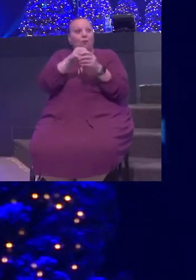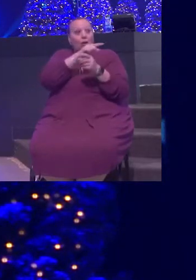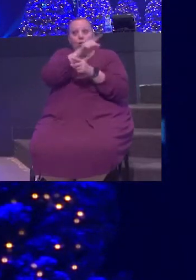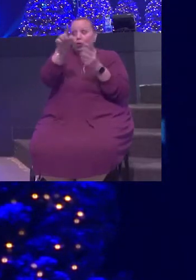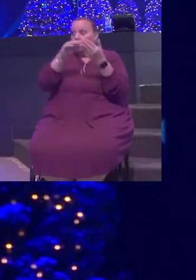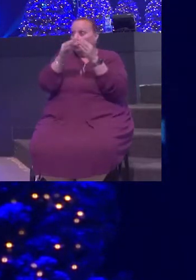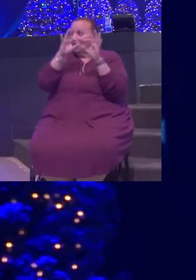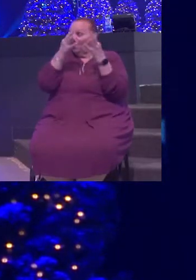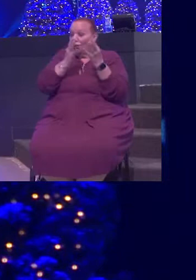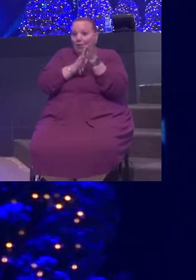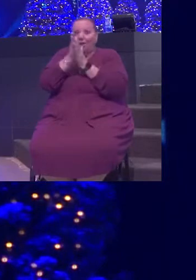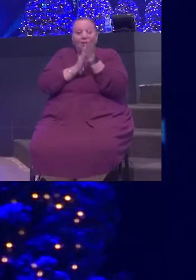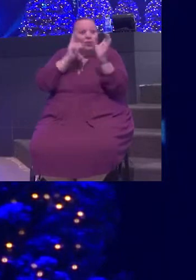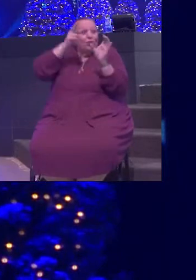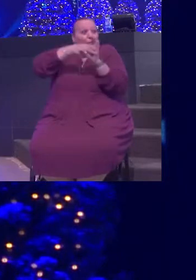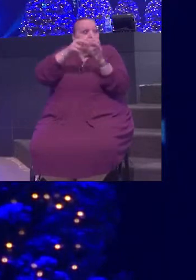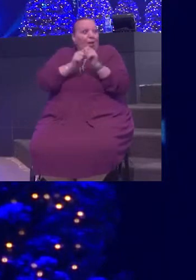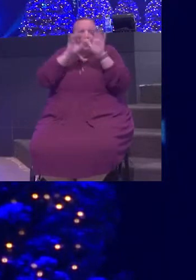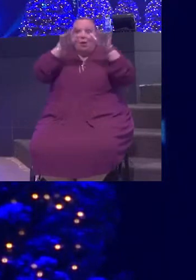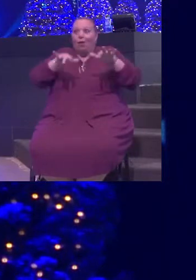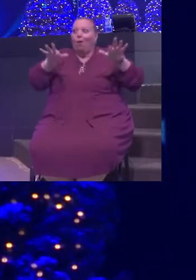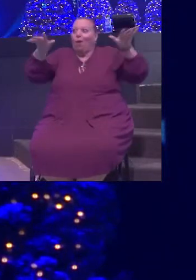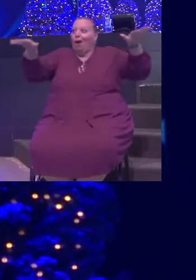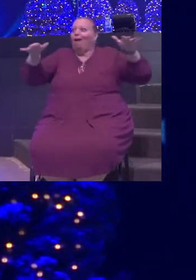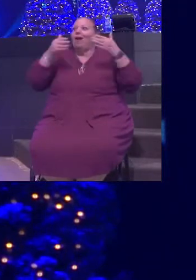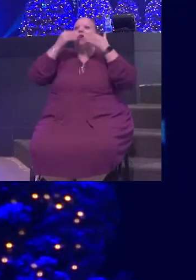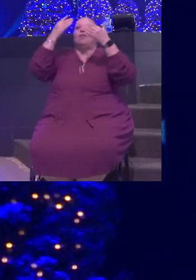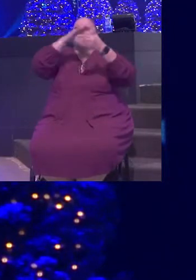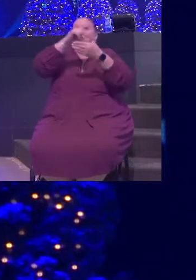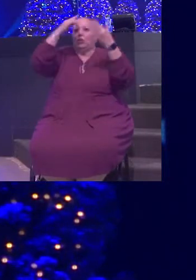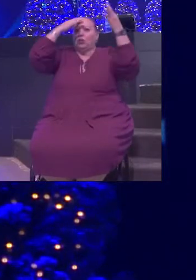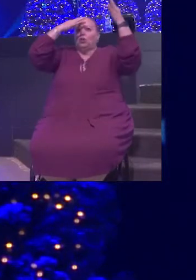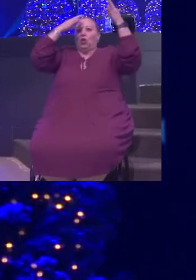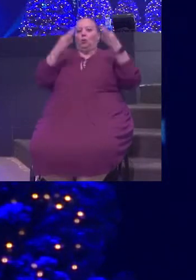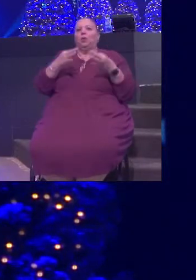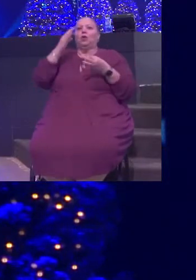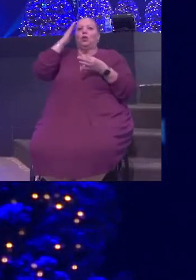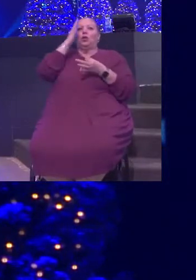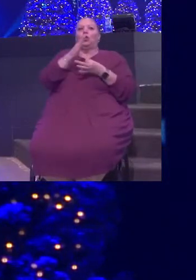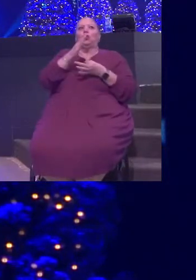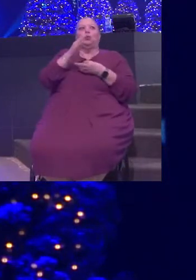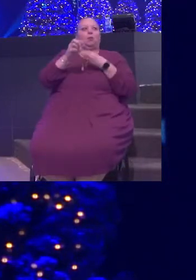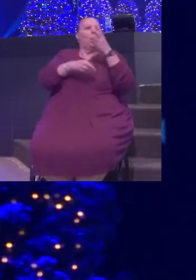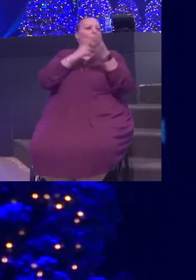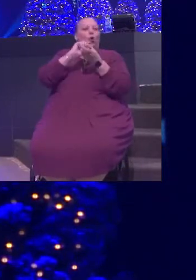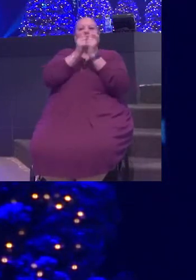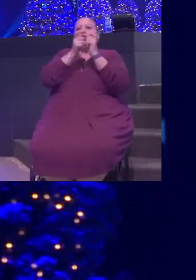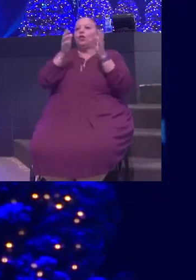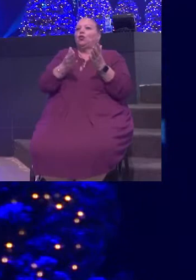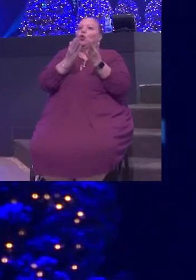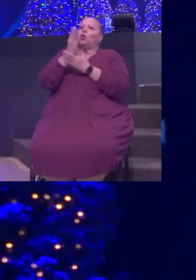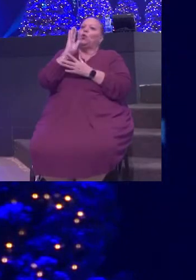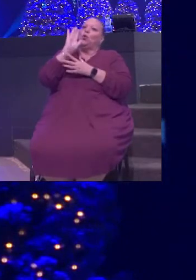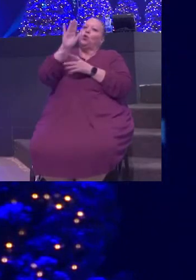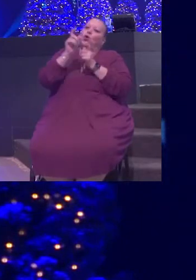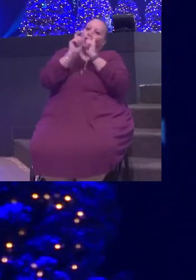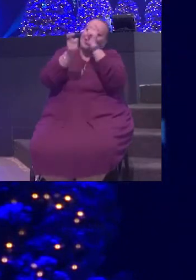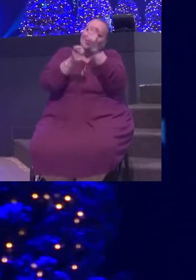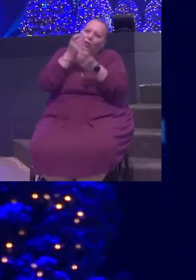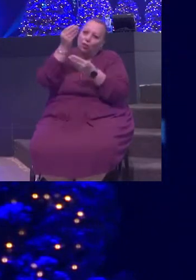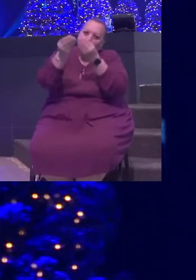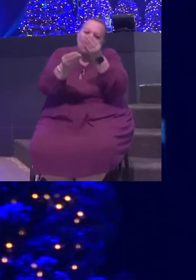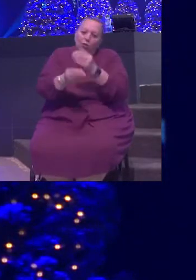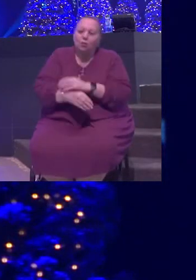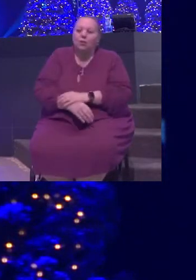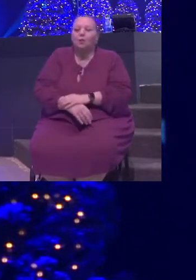community family, for jumping in and making waves. I'm grateful for you determining that you were gonna be a world changer through your giving, through your